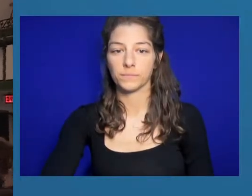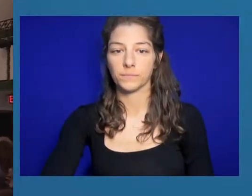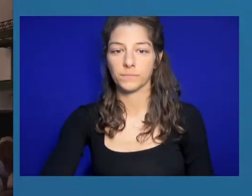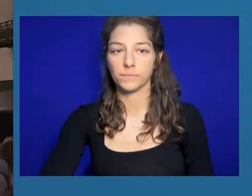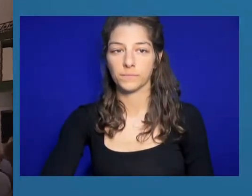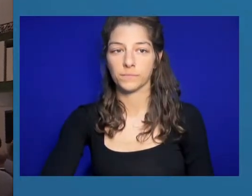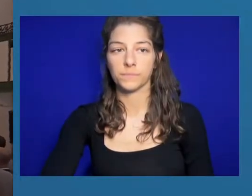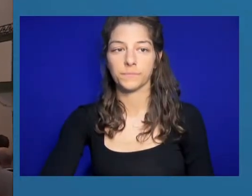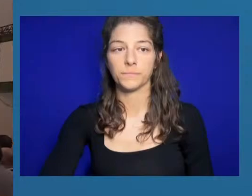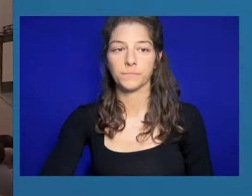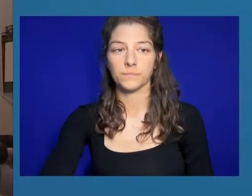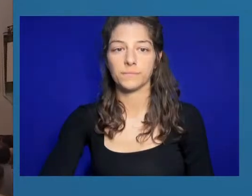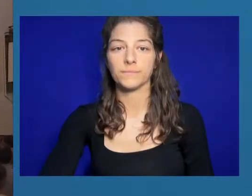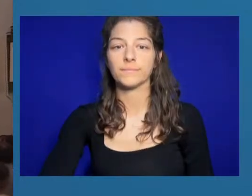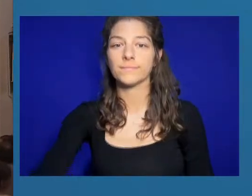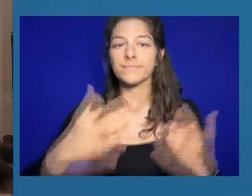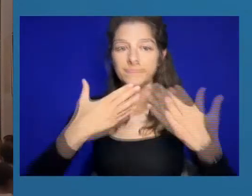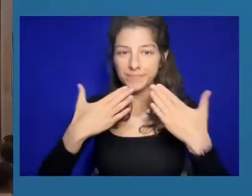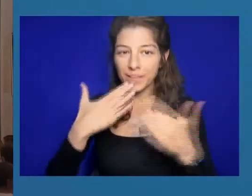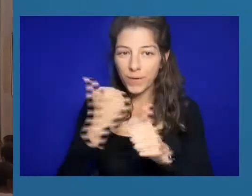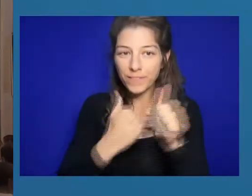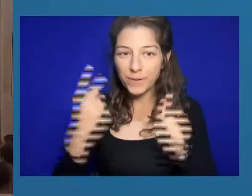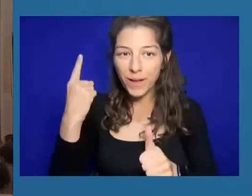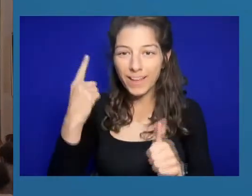Thank you. Thank you, everyone.